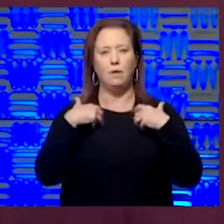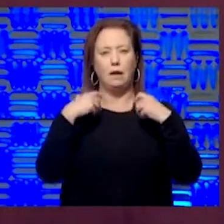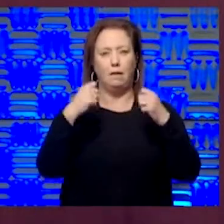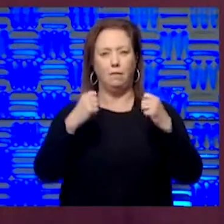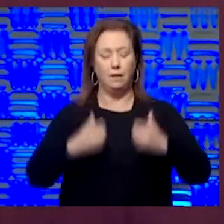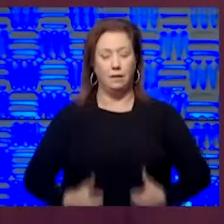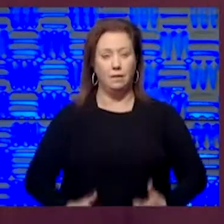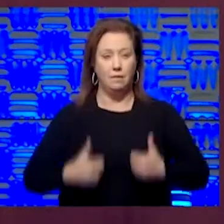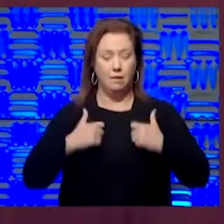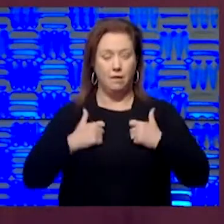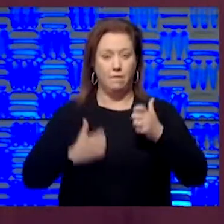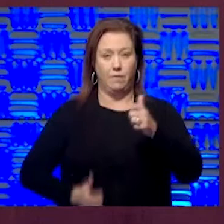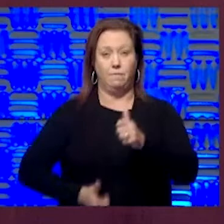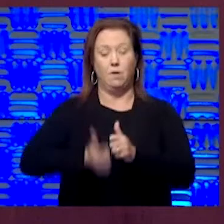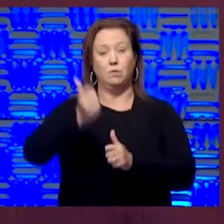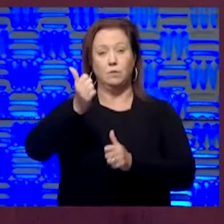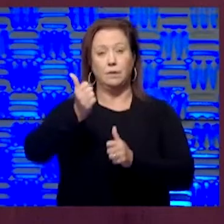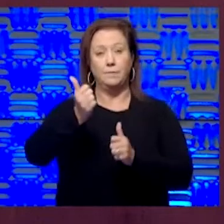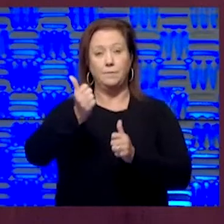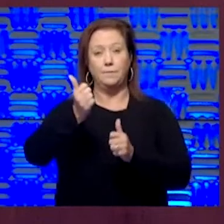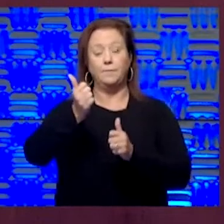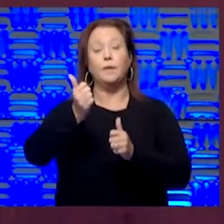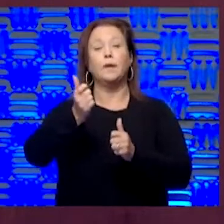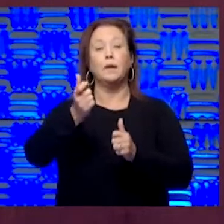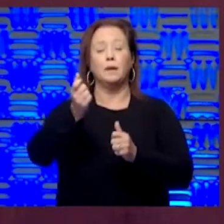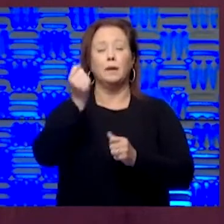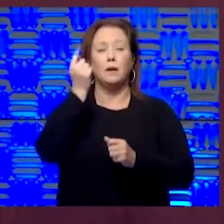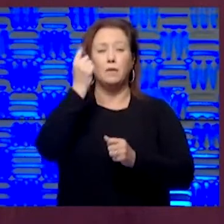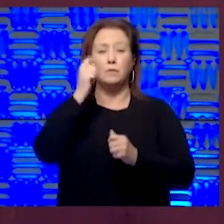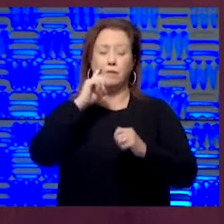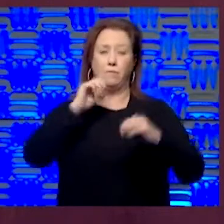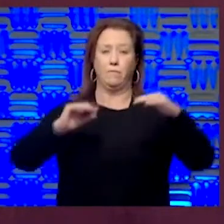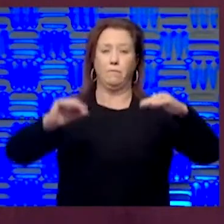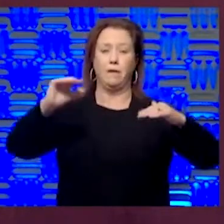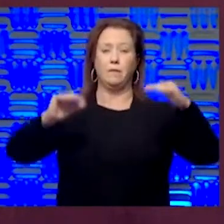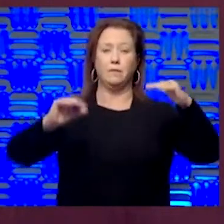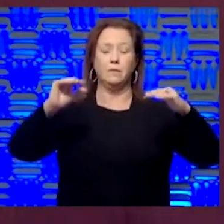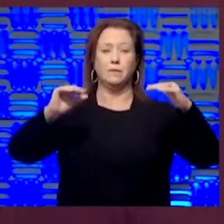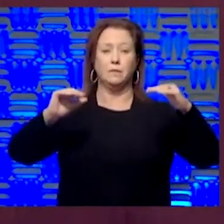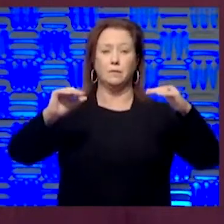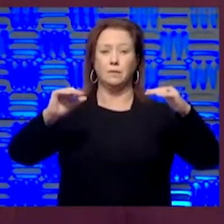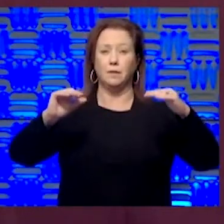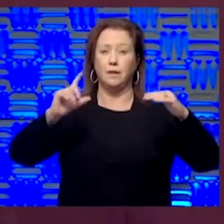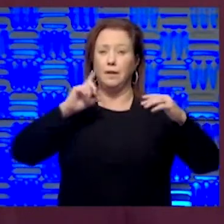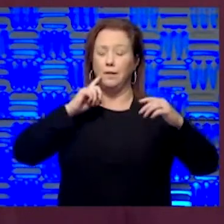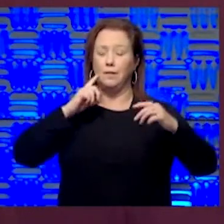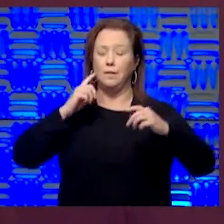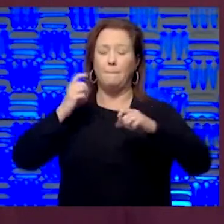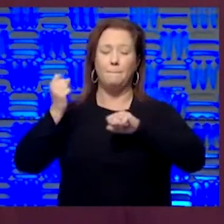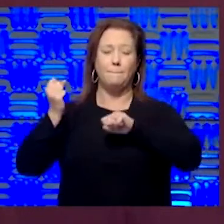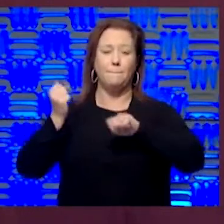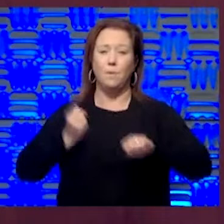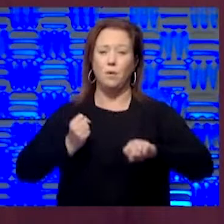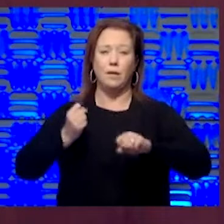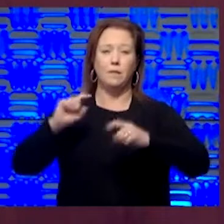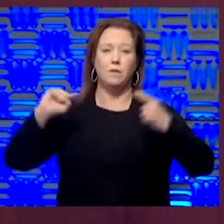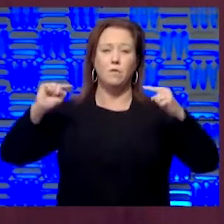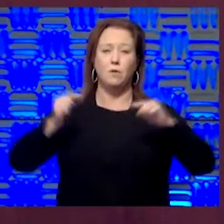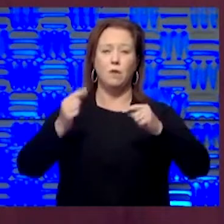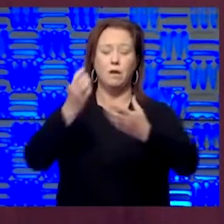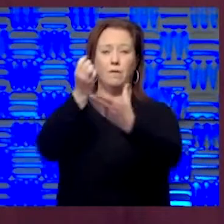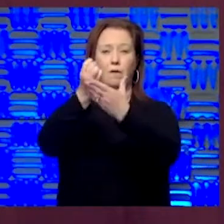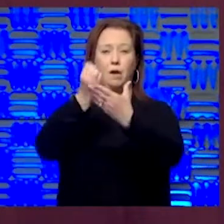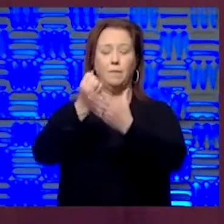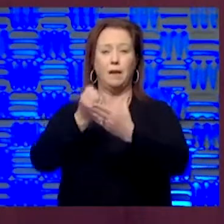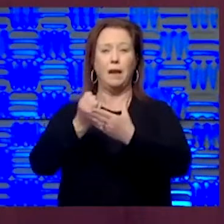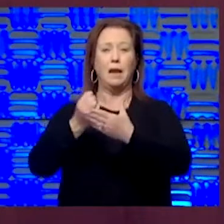the most. Now, against that, you have to balance the terrible toll on our economy and know that I've been going to the same